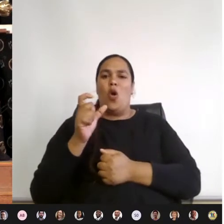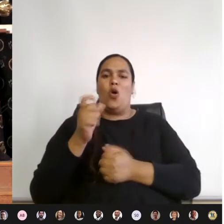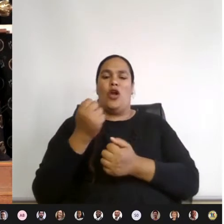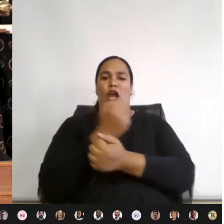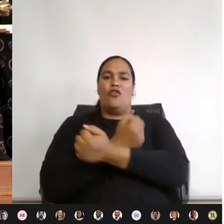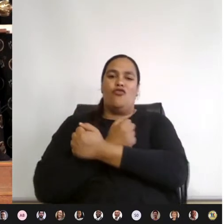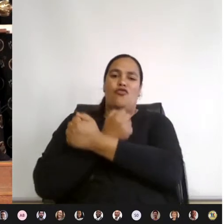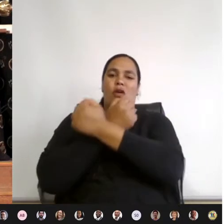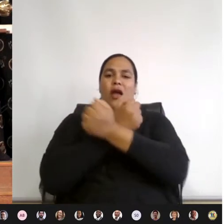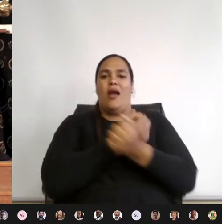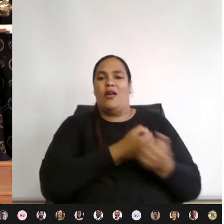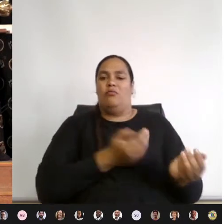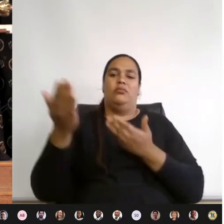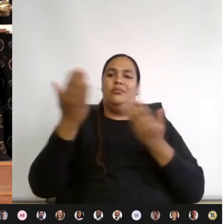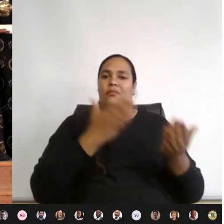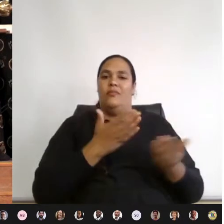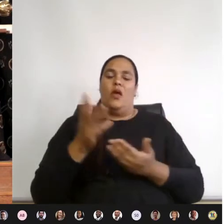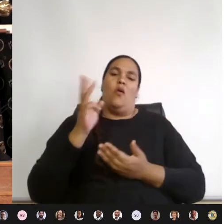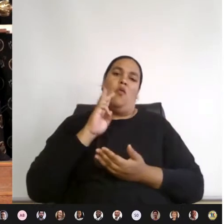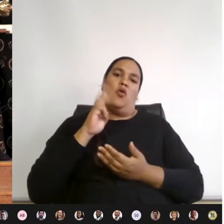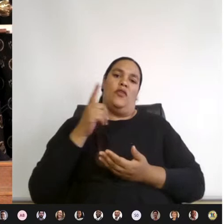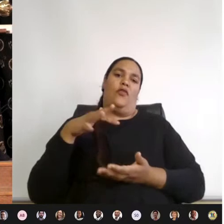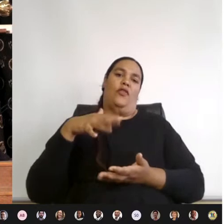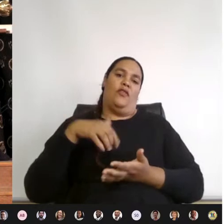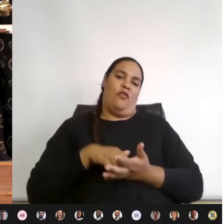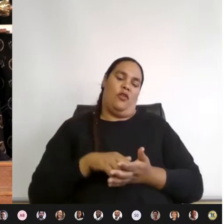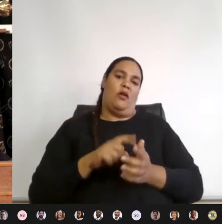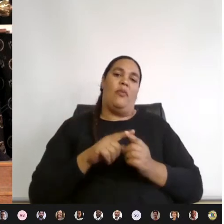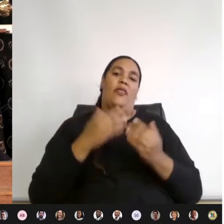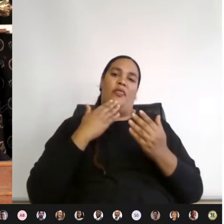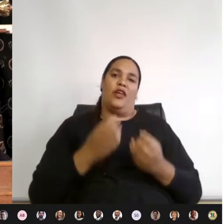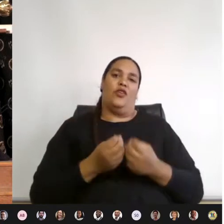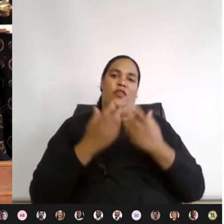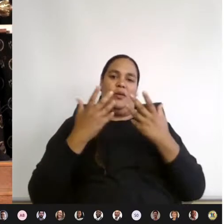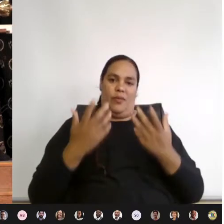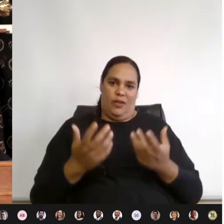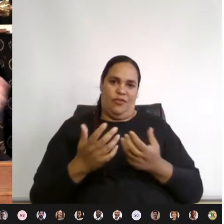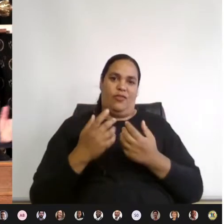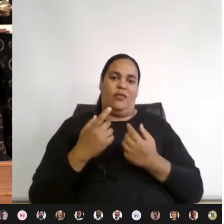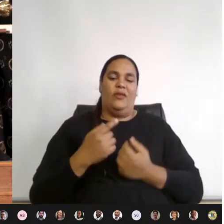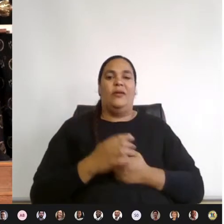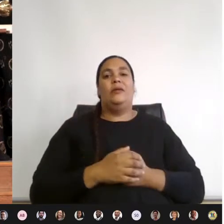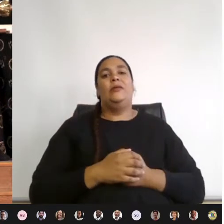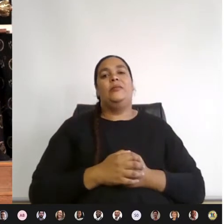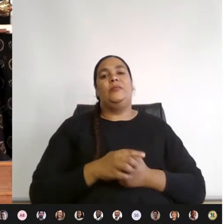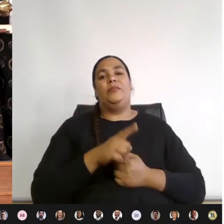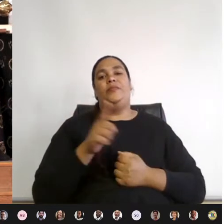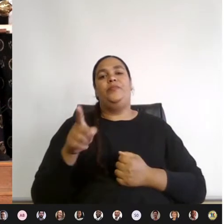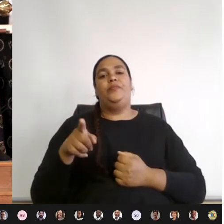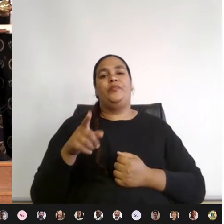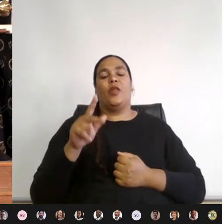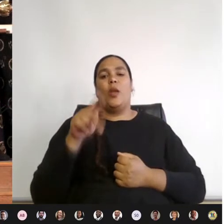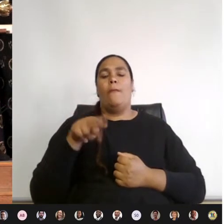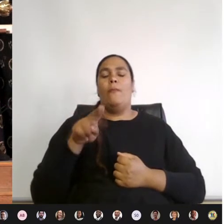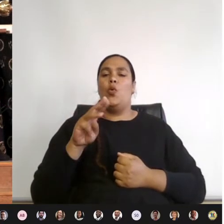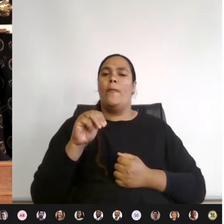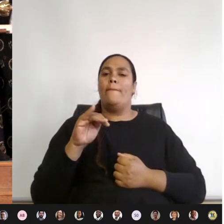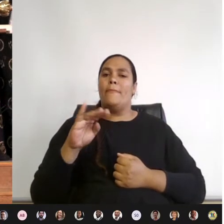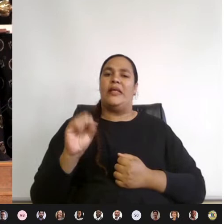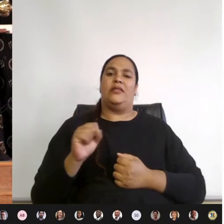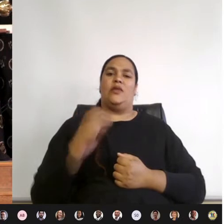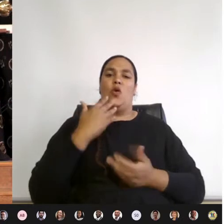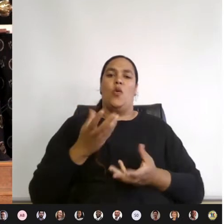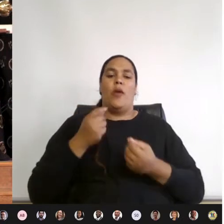the most vulnerable. Thank you so very much for that. To those Mpumis who have got those